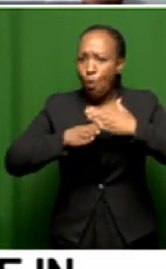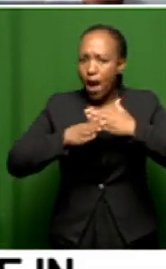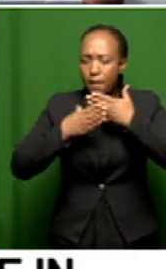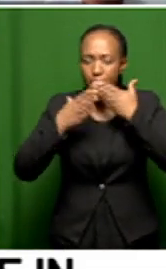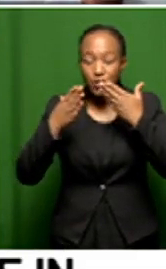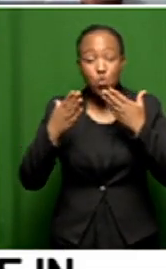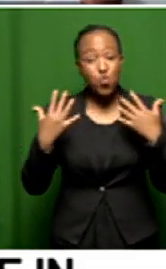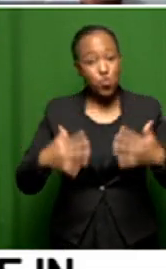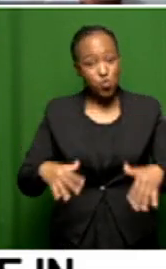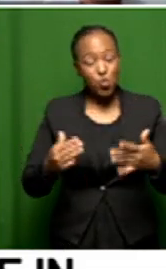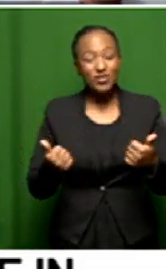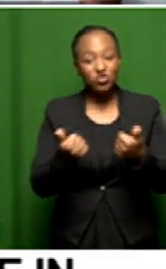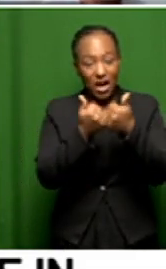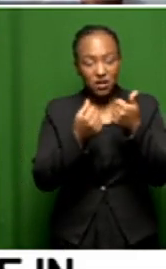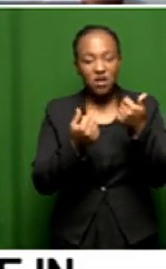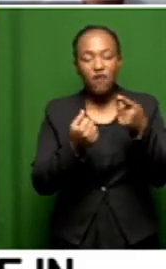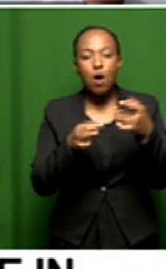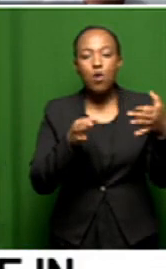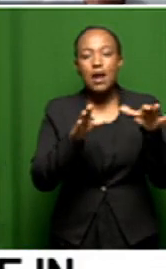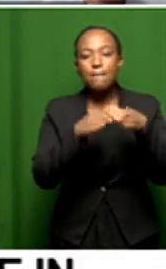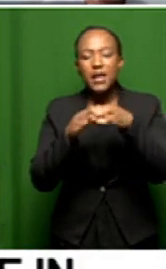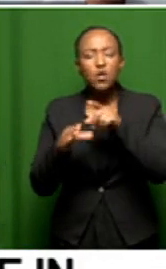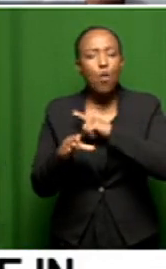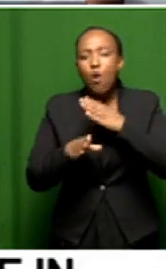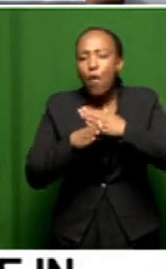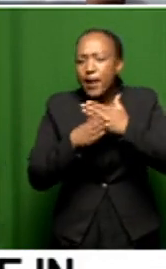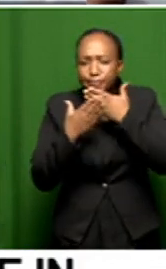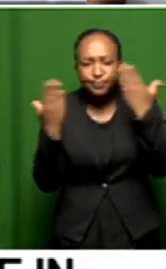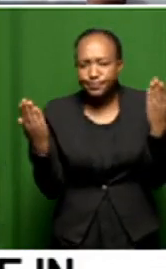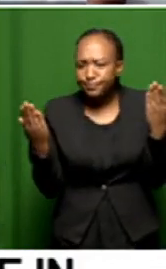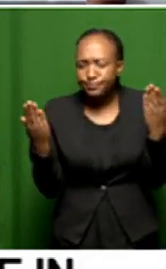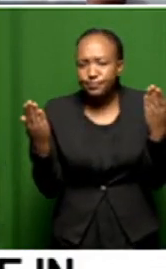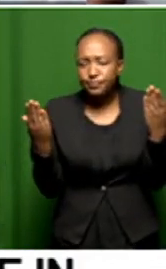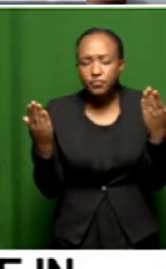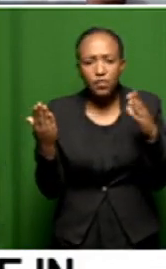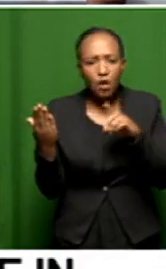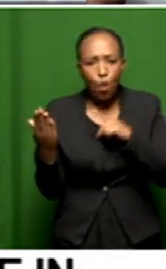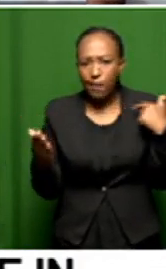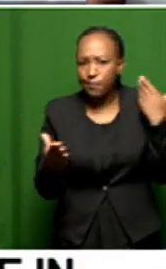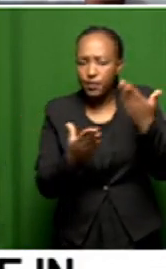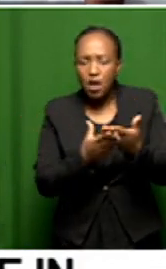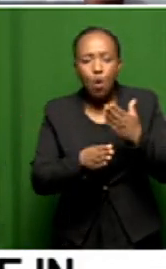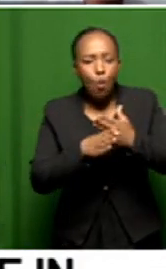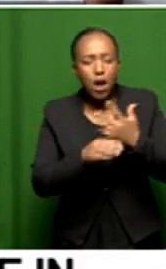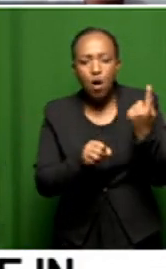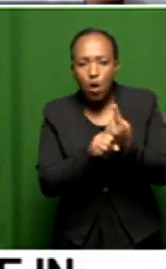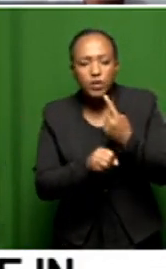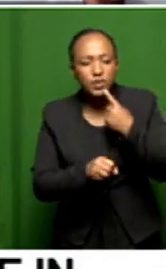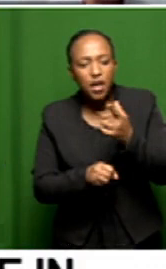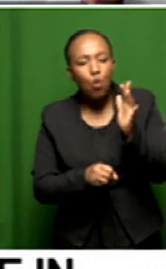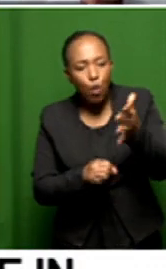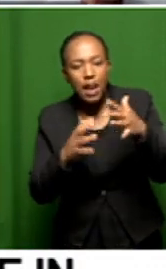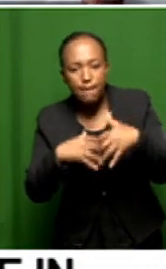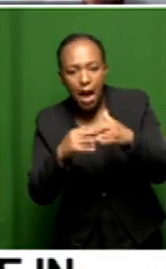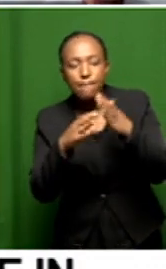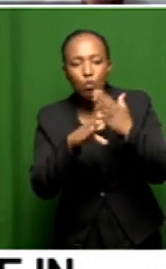very challenging time for political parties to convince people because they are not working. Because jobs have always been a machinery to say, no, we're going to create jobs. But